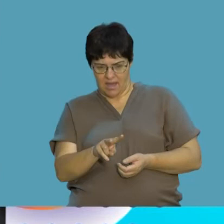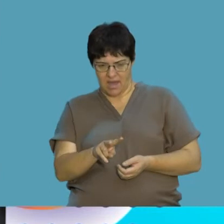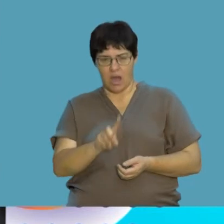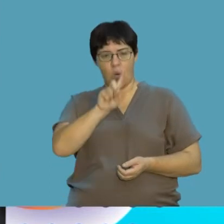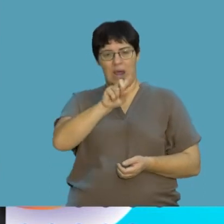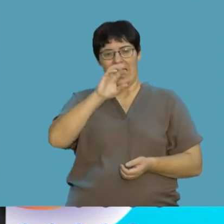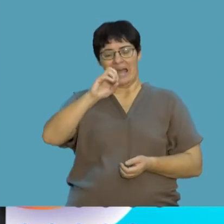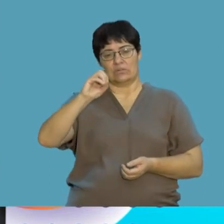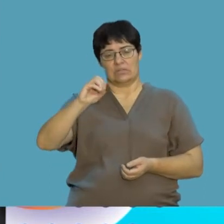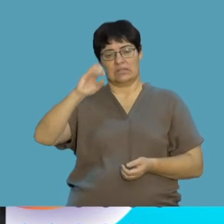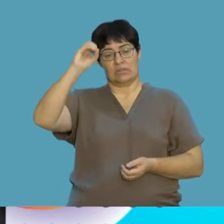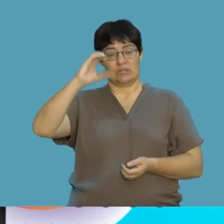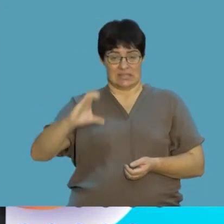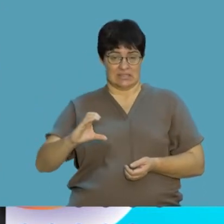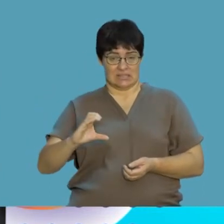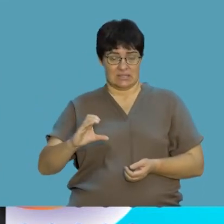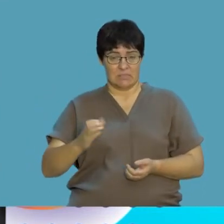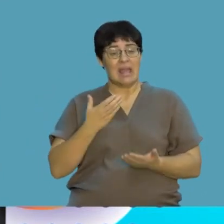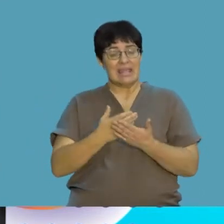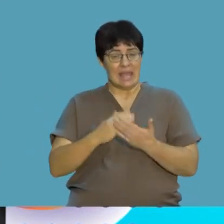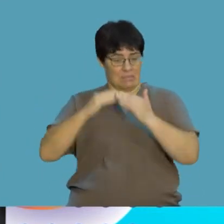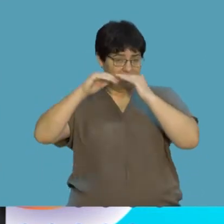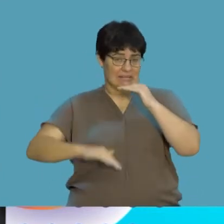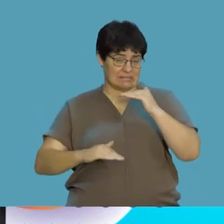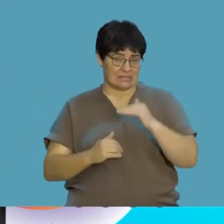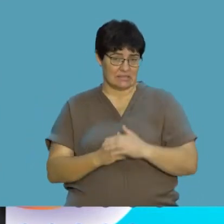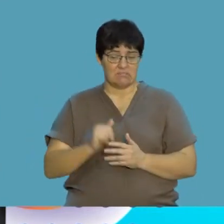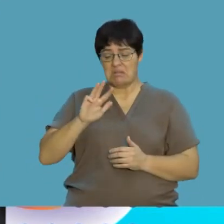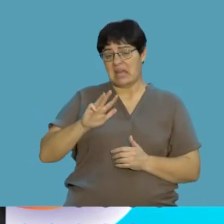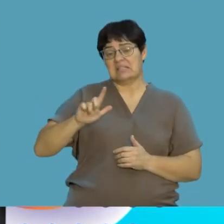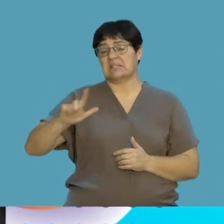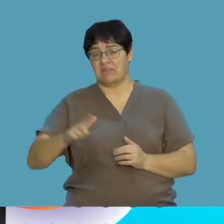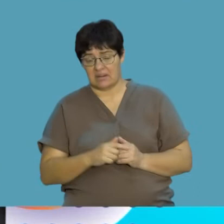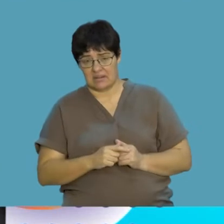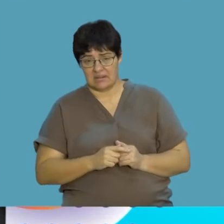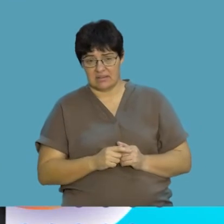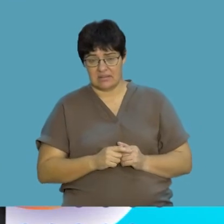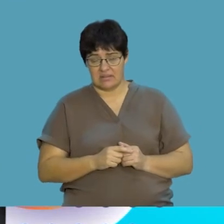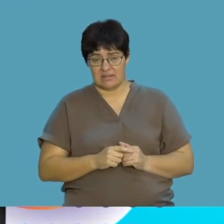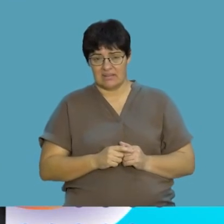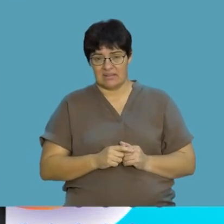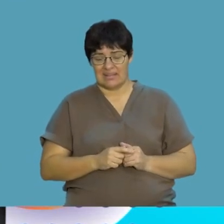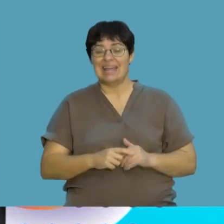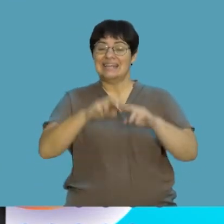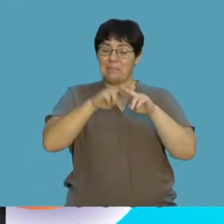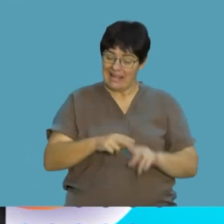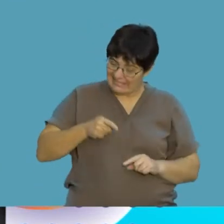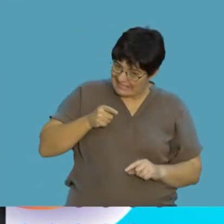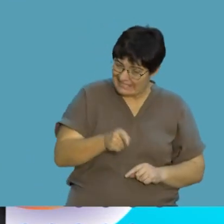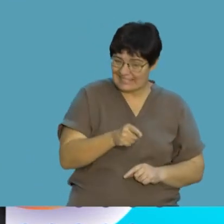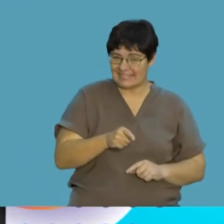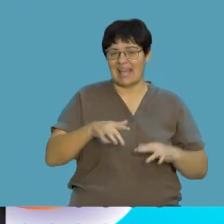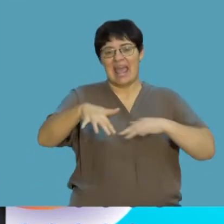it's 100 degrees Celsius, but it can actually be less than that, say 97. So it depends, again, in terms of